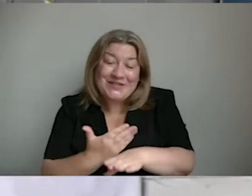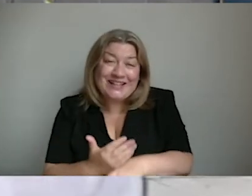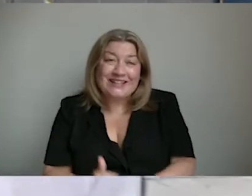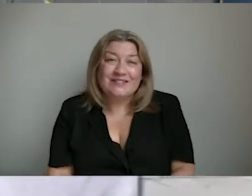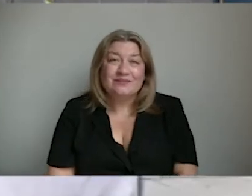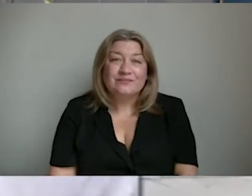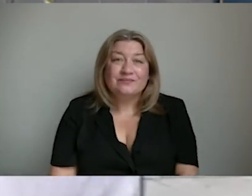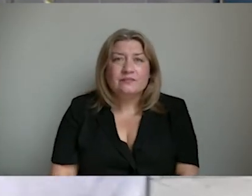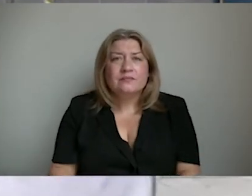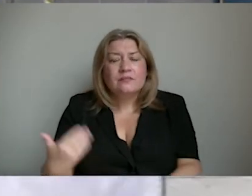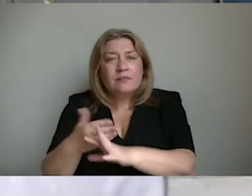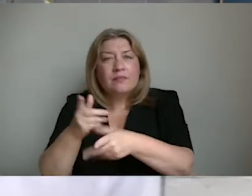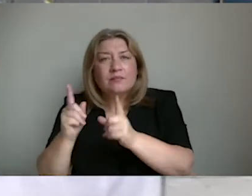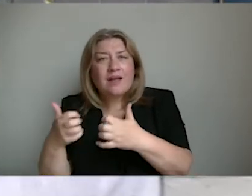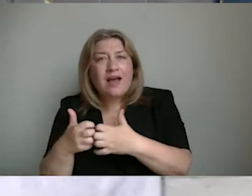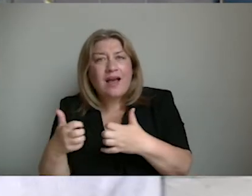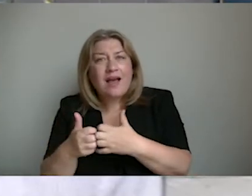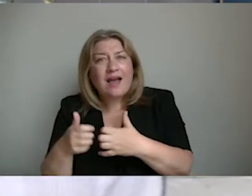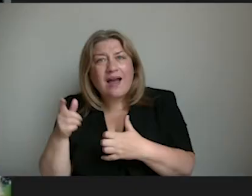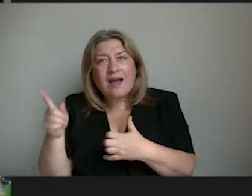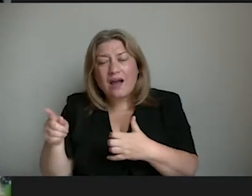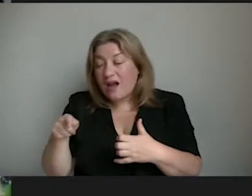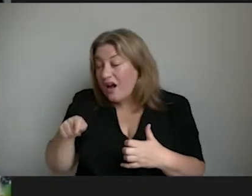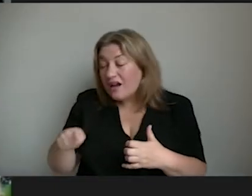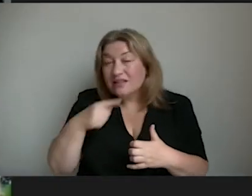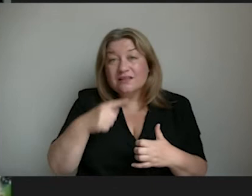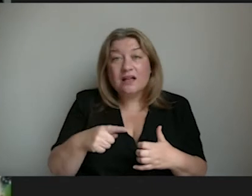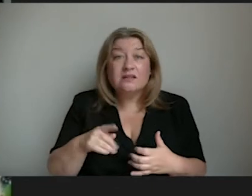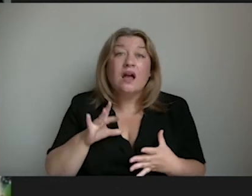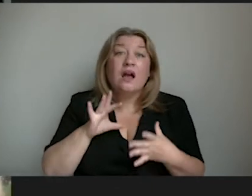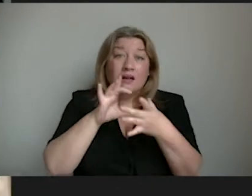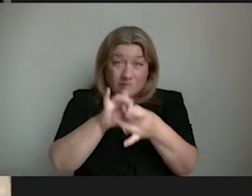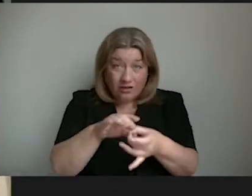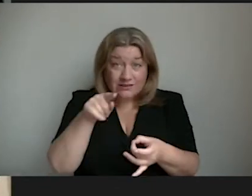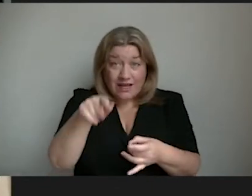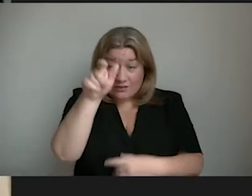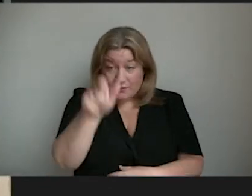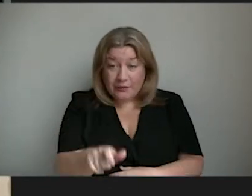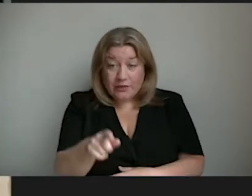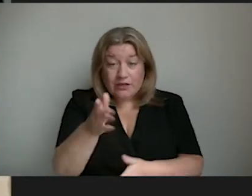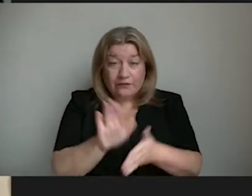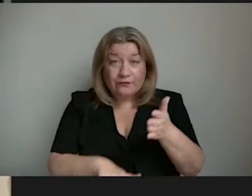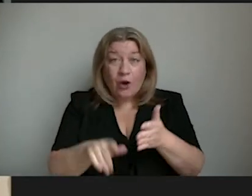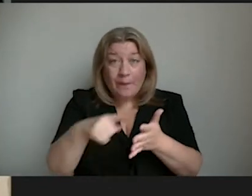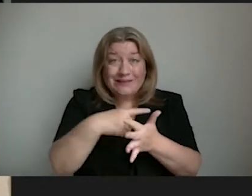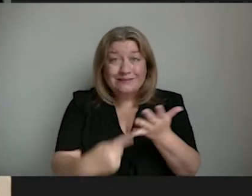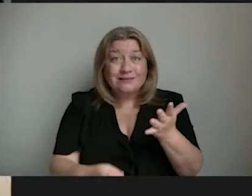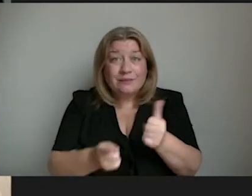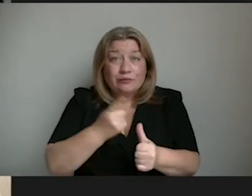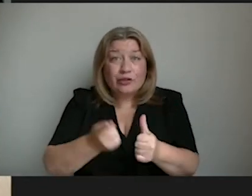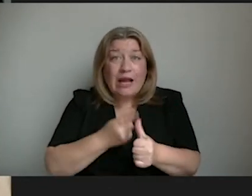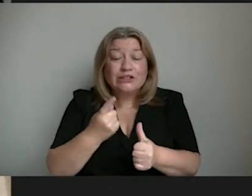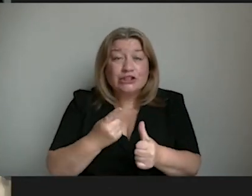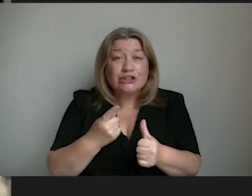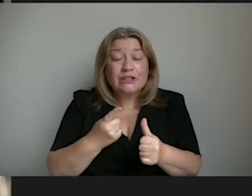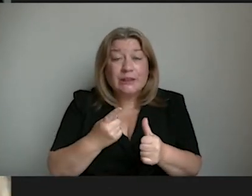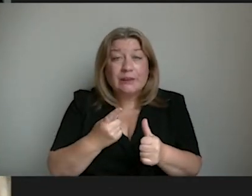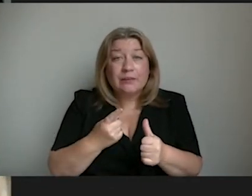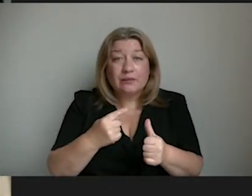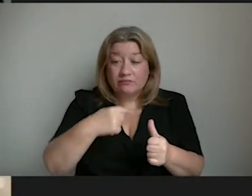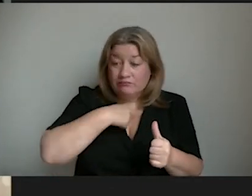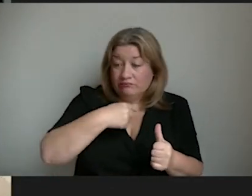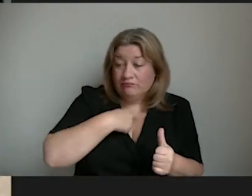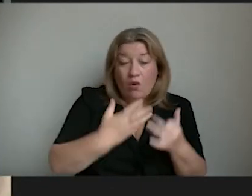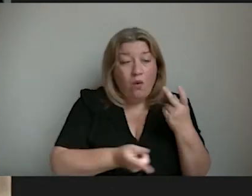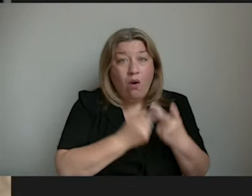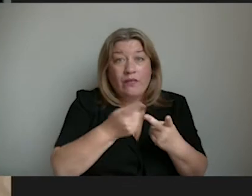do employers do that? Just quickly. Yeah, so all you need to do is get in touch with one of the apprenticeship team, either myself or